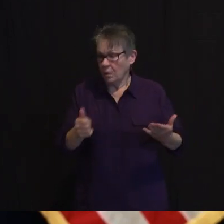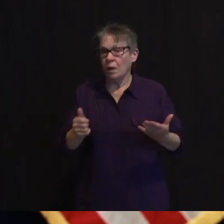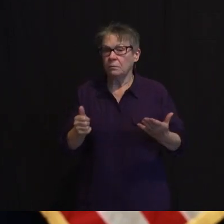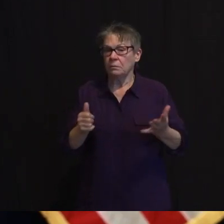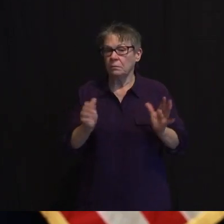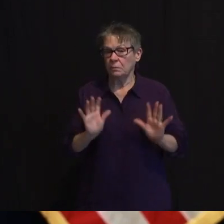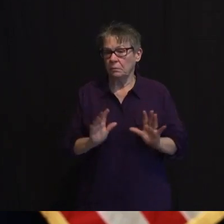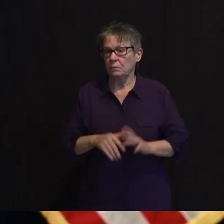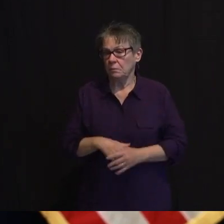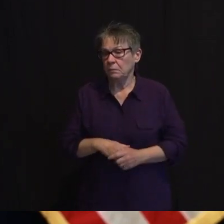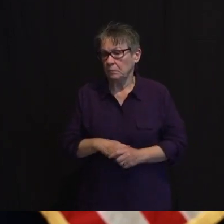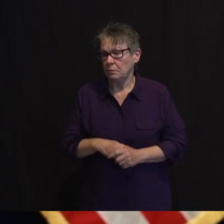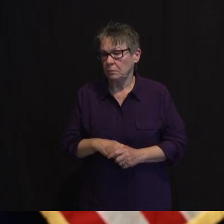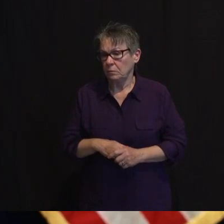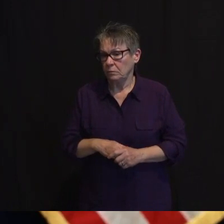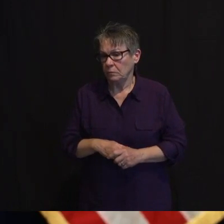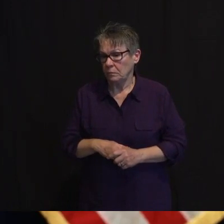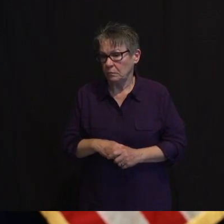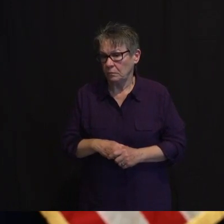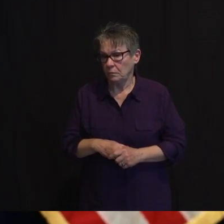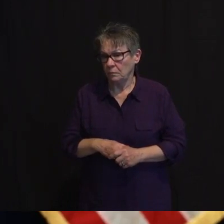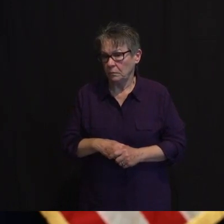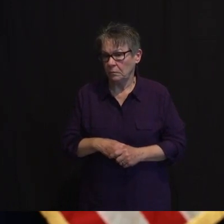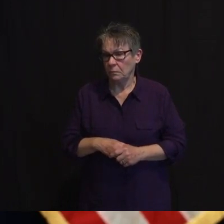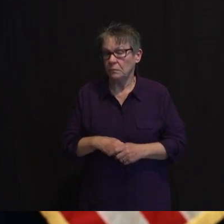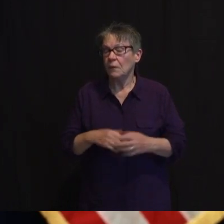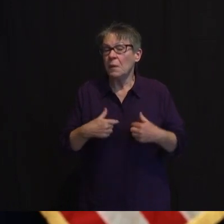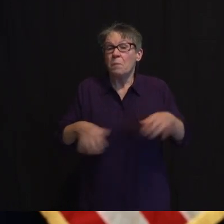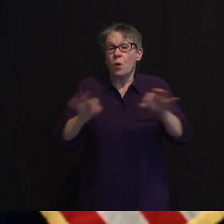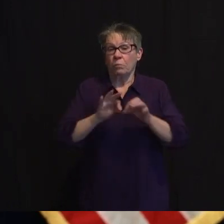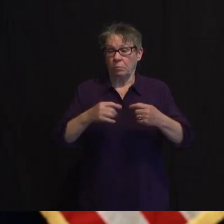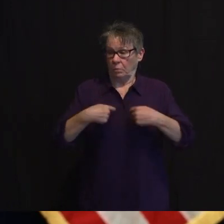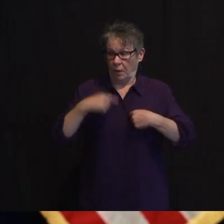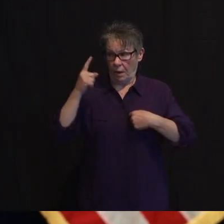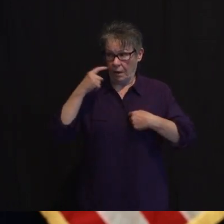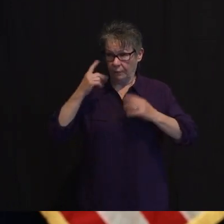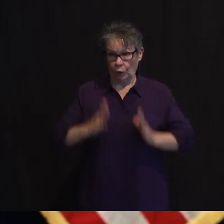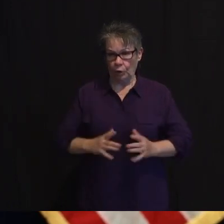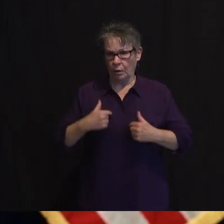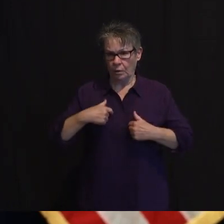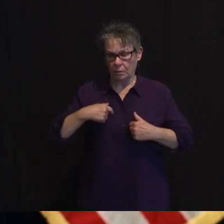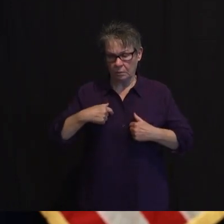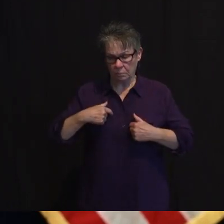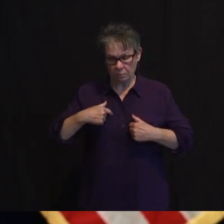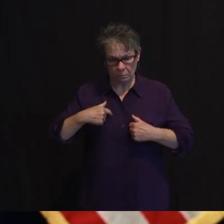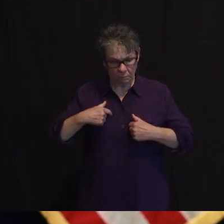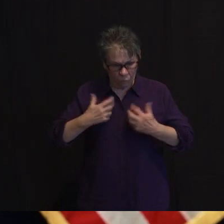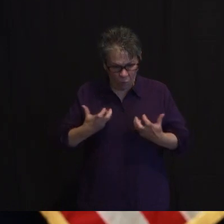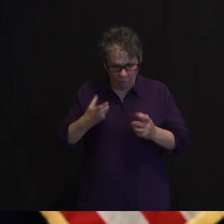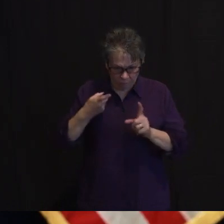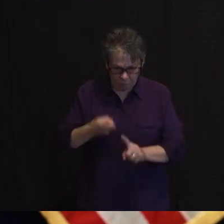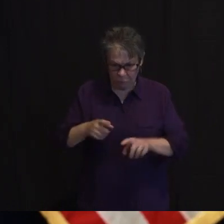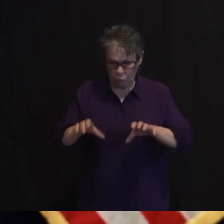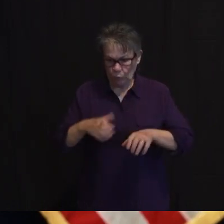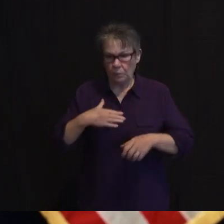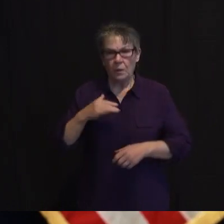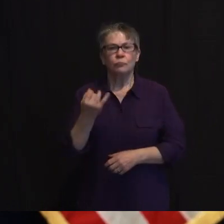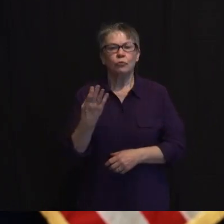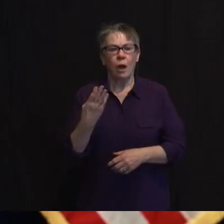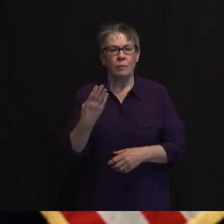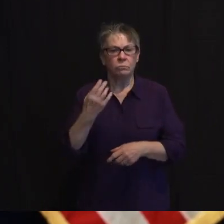sure I get that right. And I certainly hope that as we form this council today, I'm very optimistic we can do it in